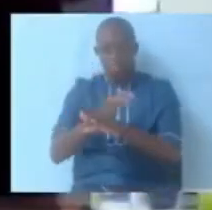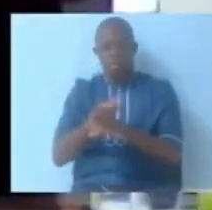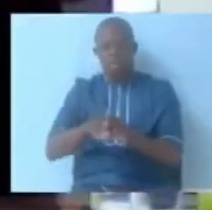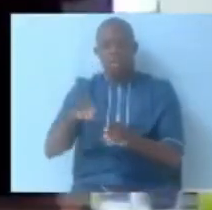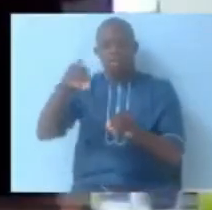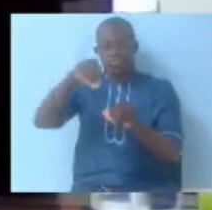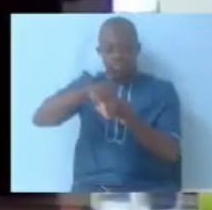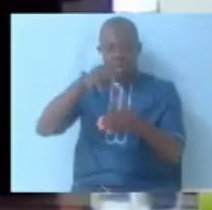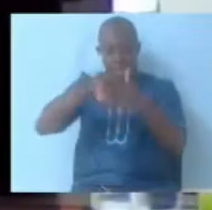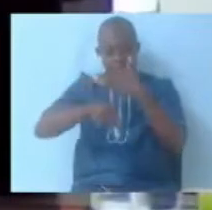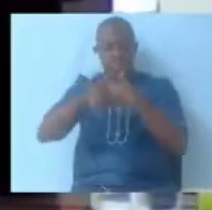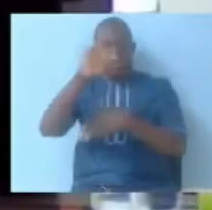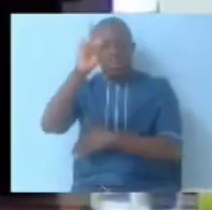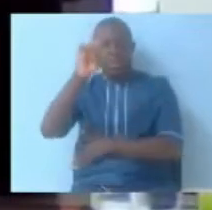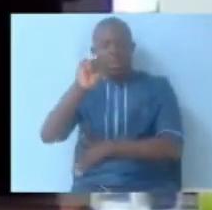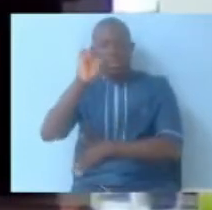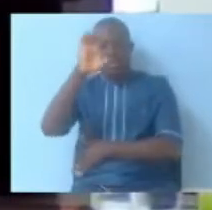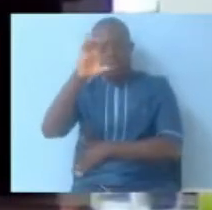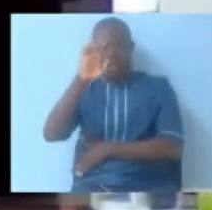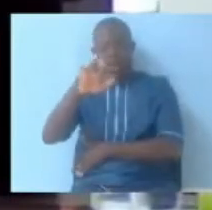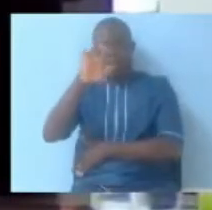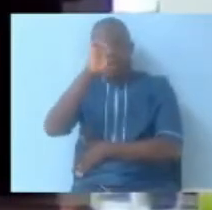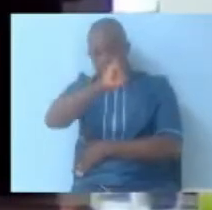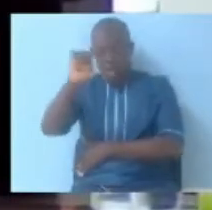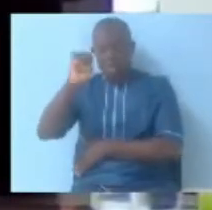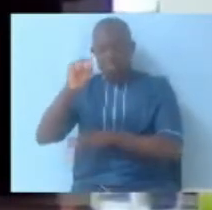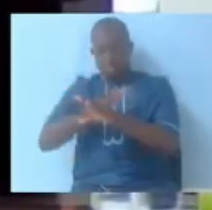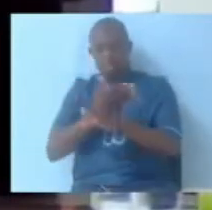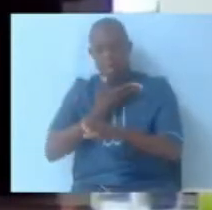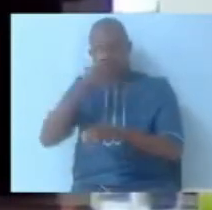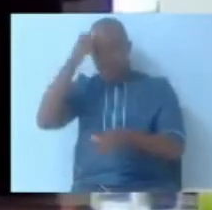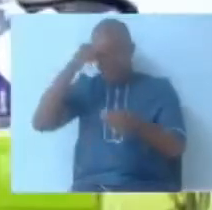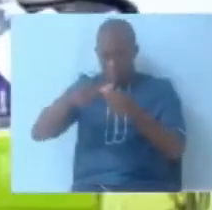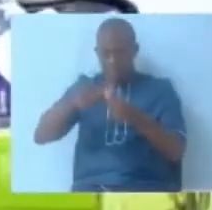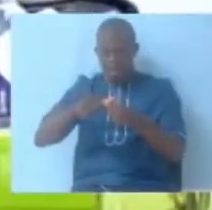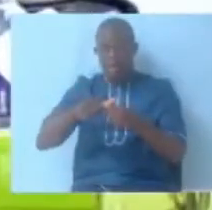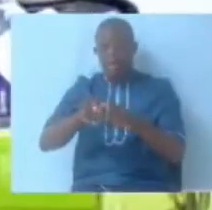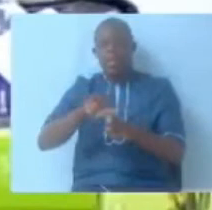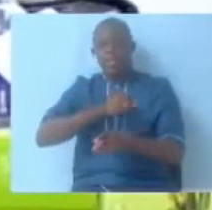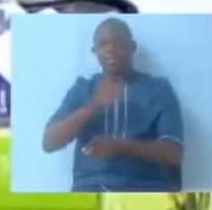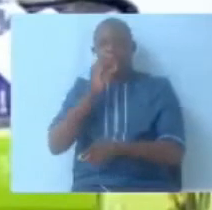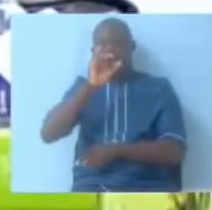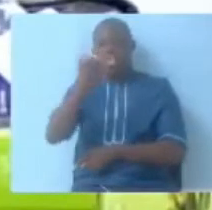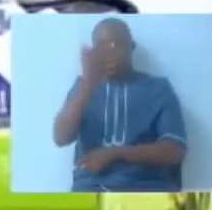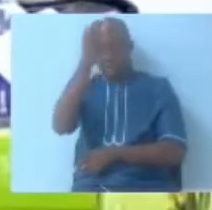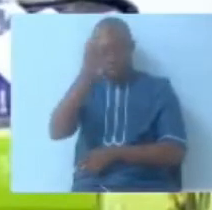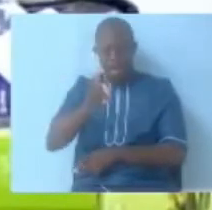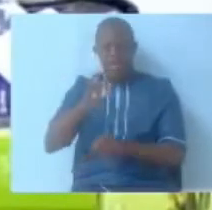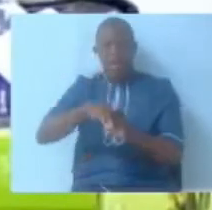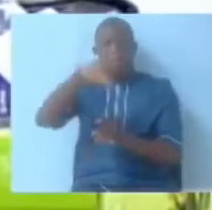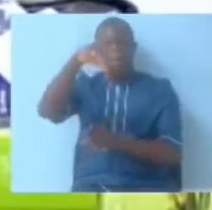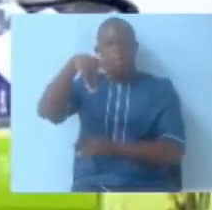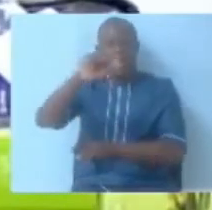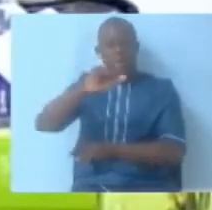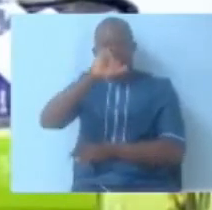decree. And we told ni na tane tol nyin kuson son ni la gazeto nyin to ka korosi. That's quite right. Pasala was from the armed forces.